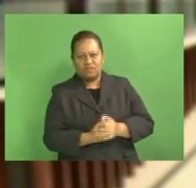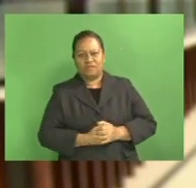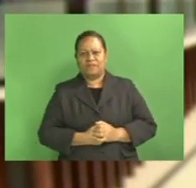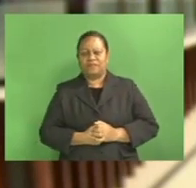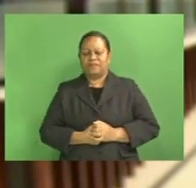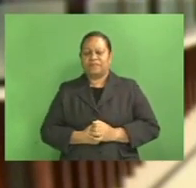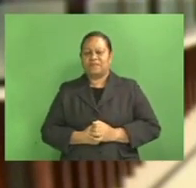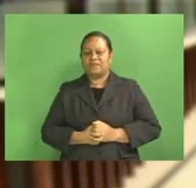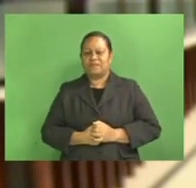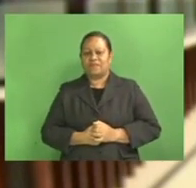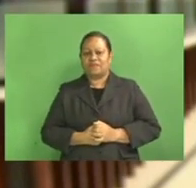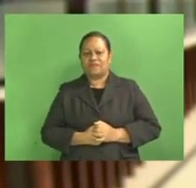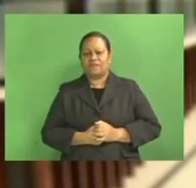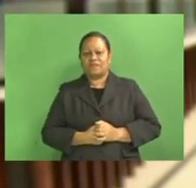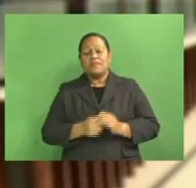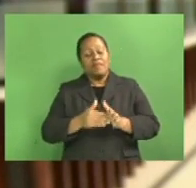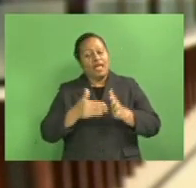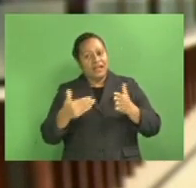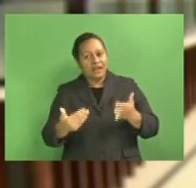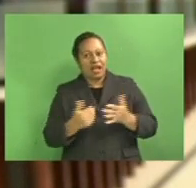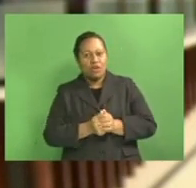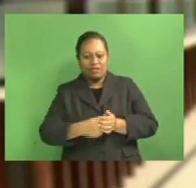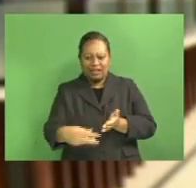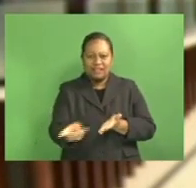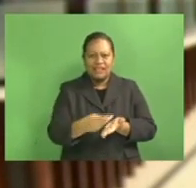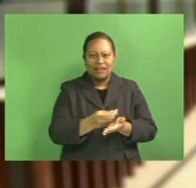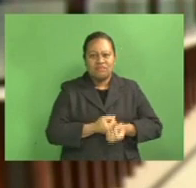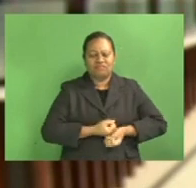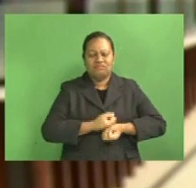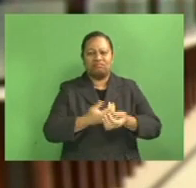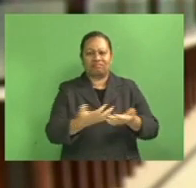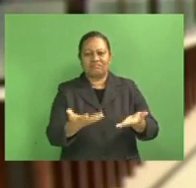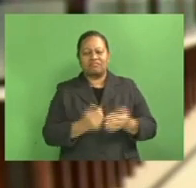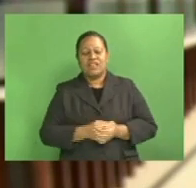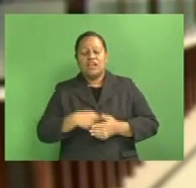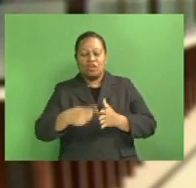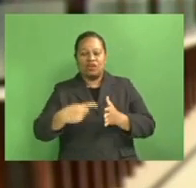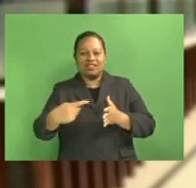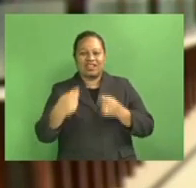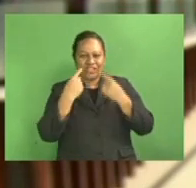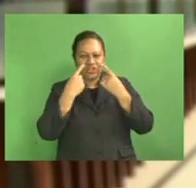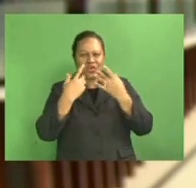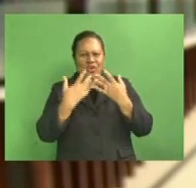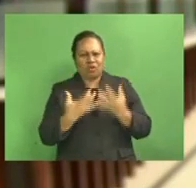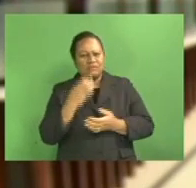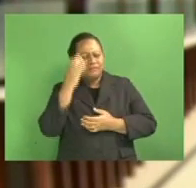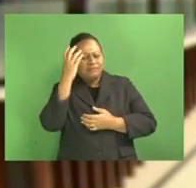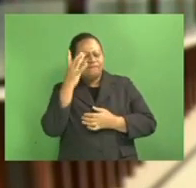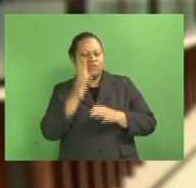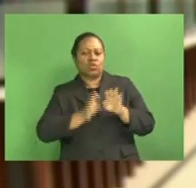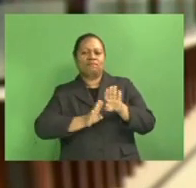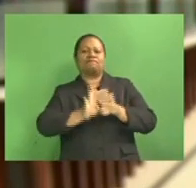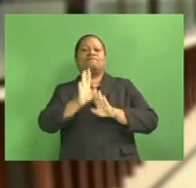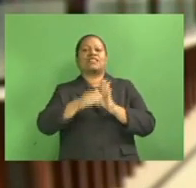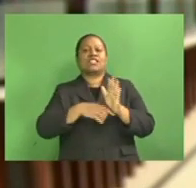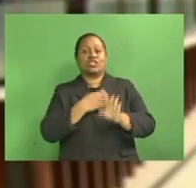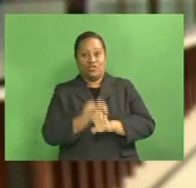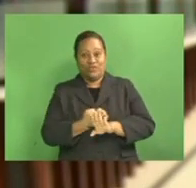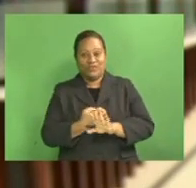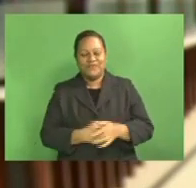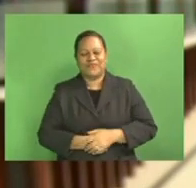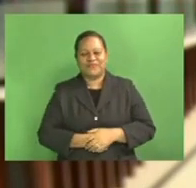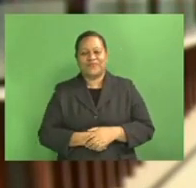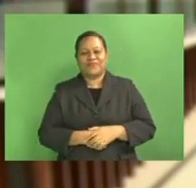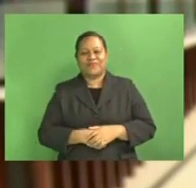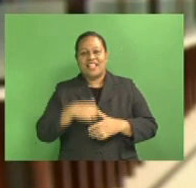records. Meanwhile, according to data released, US retail sales continued to show considerable improvement in June. They were up